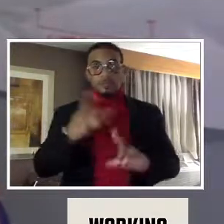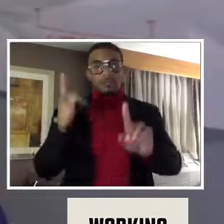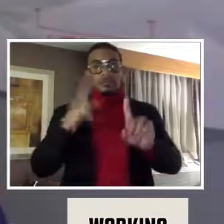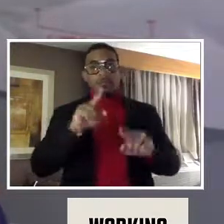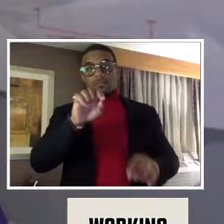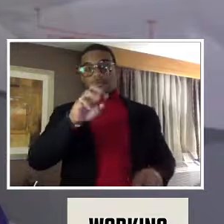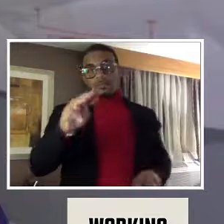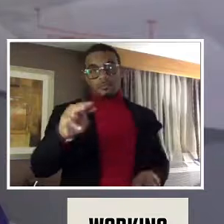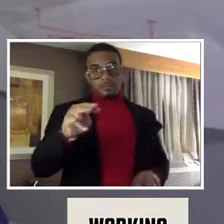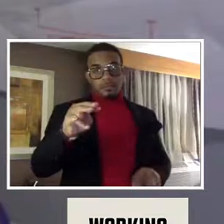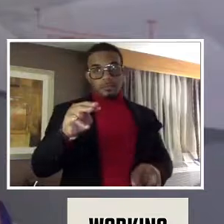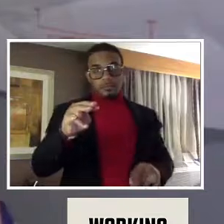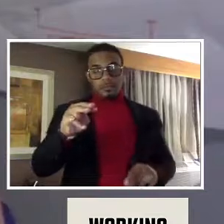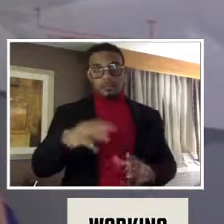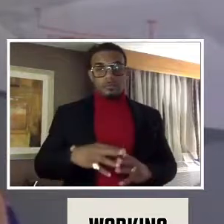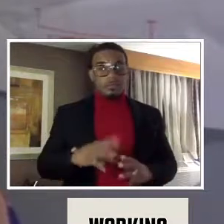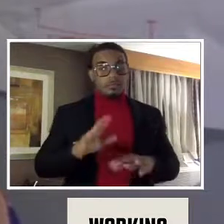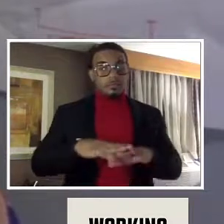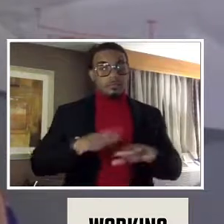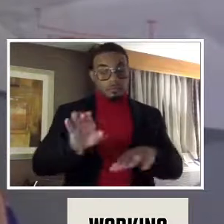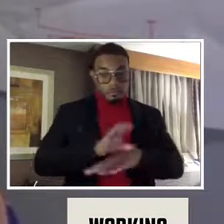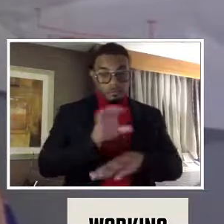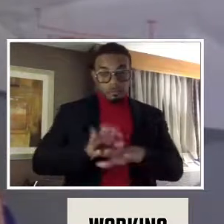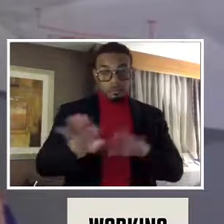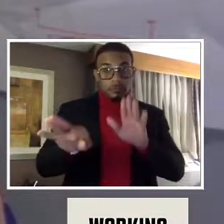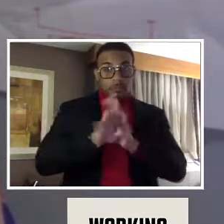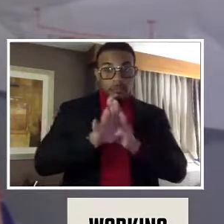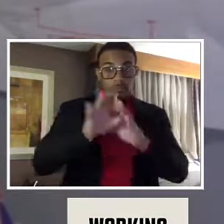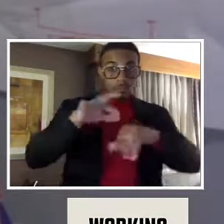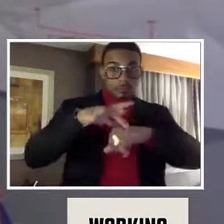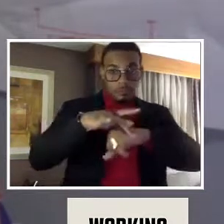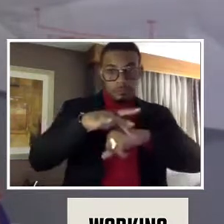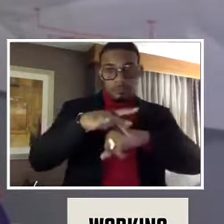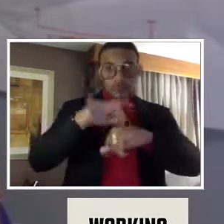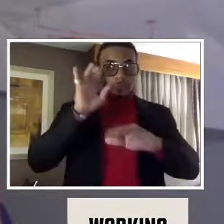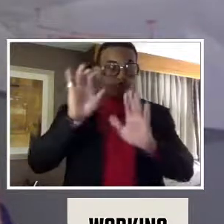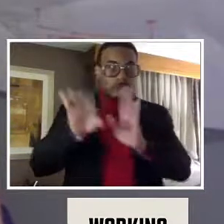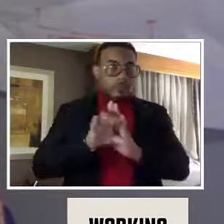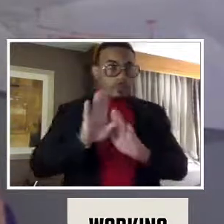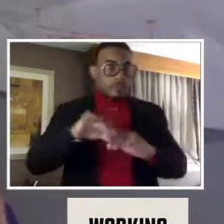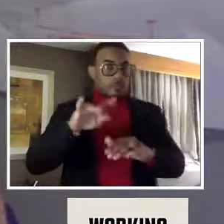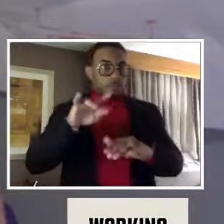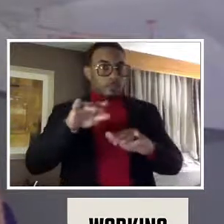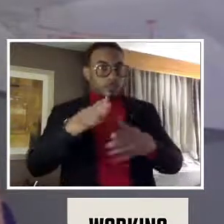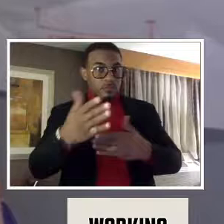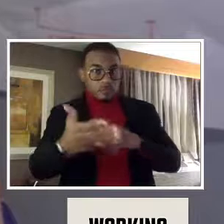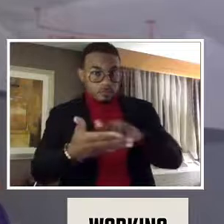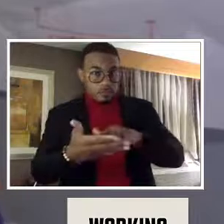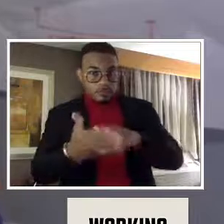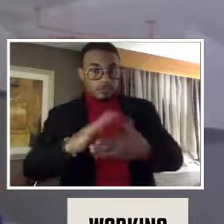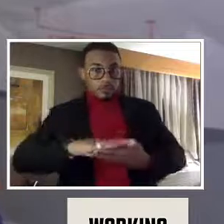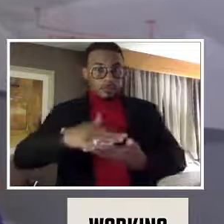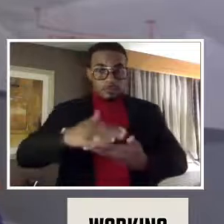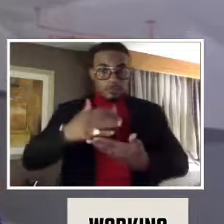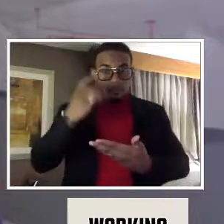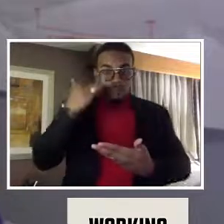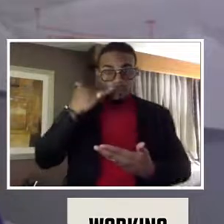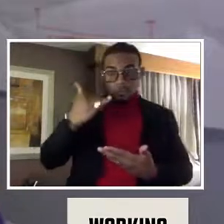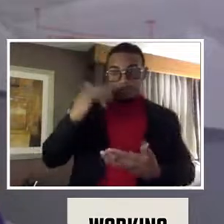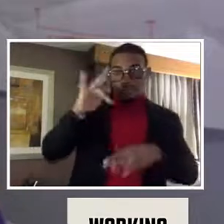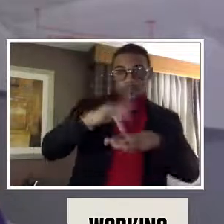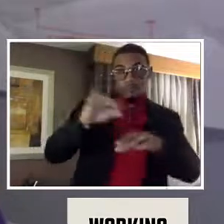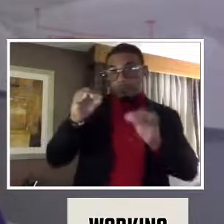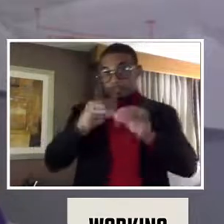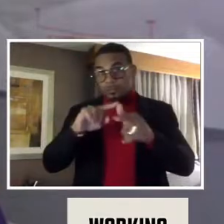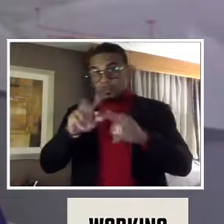to the Zoom menu. On a computer, select the globe icon. On a tablet or smartphone, select the More